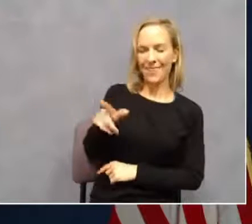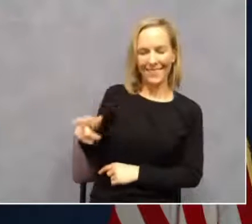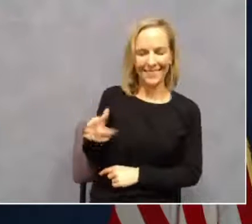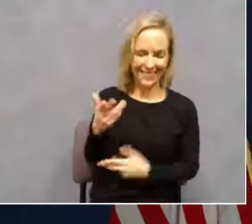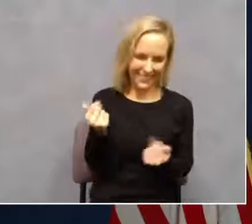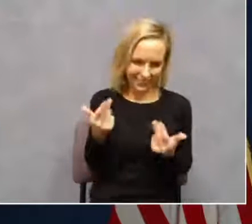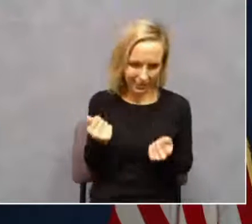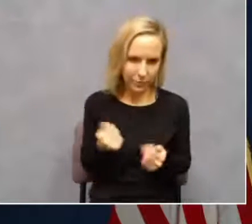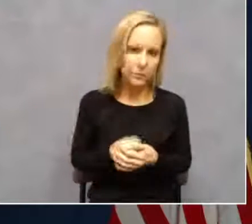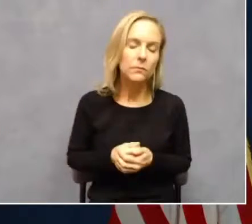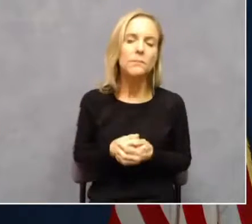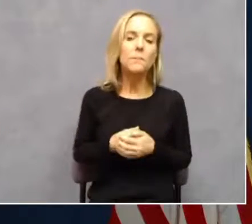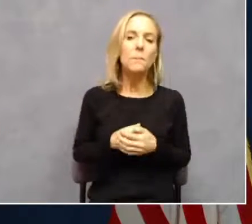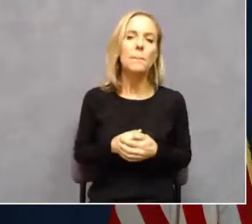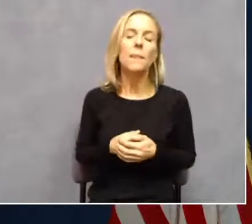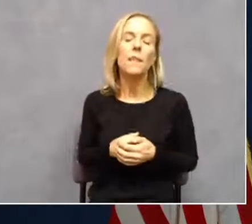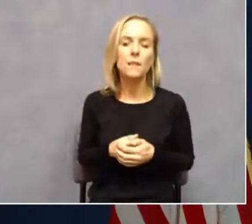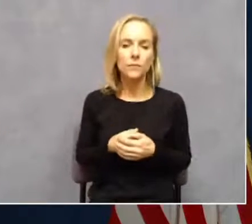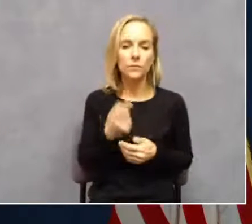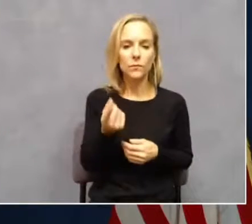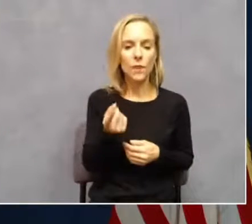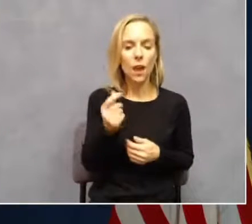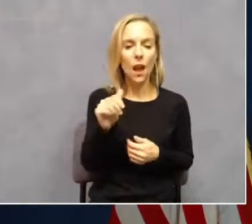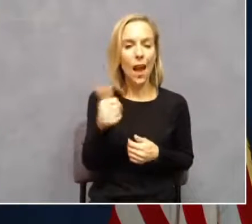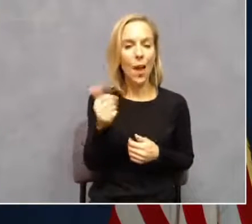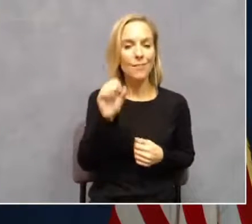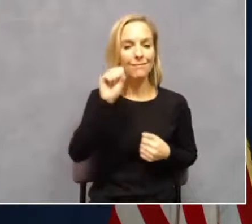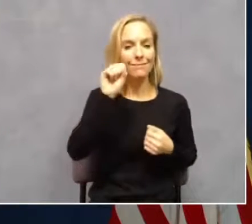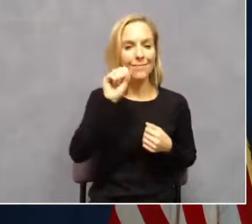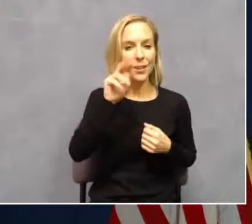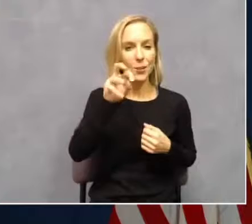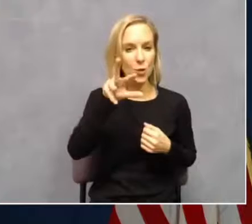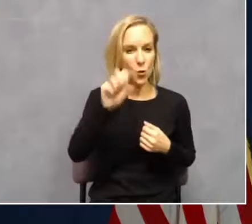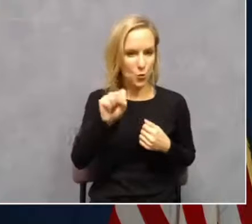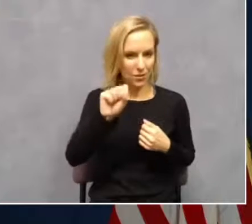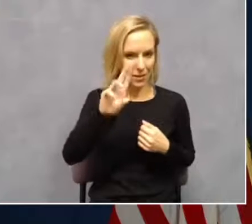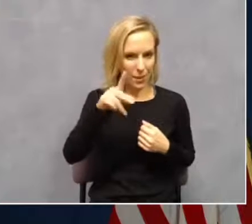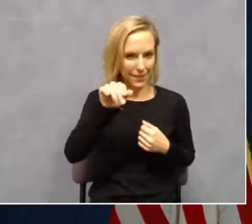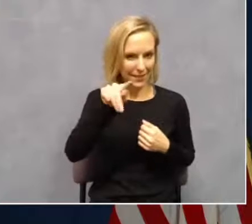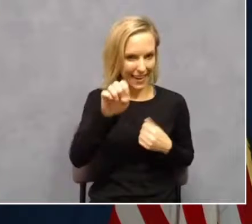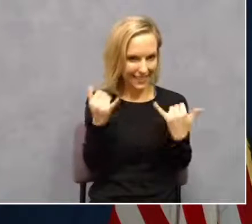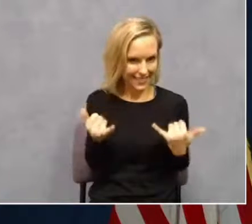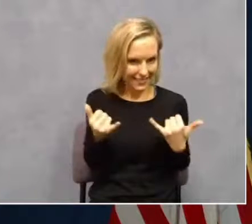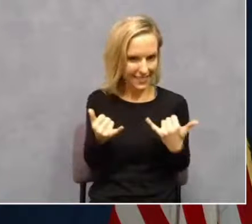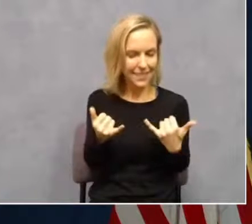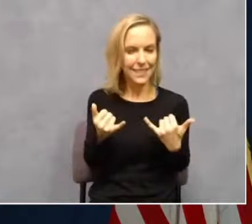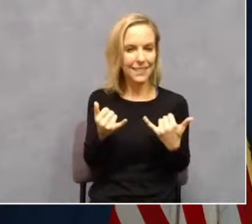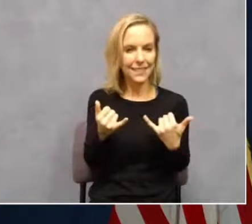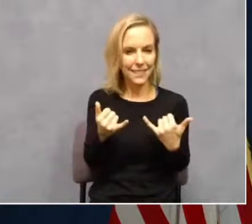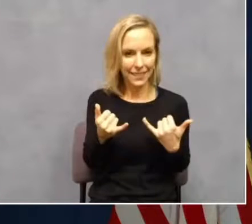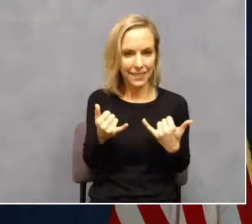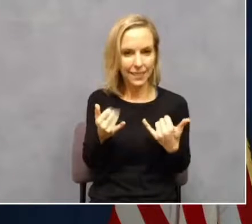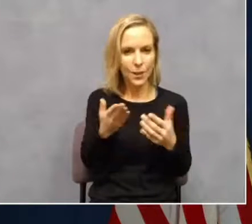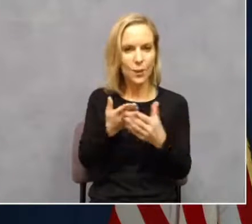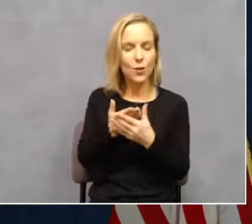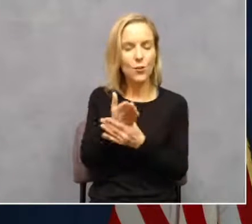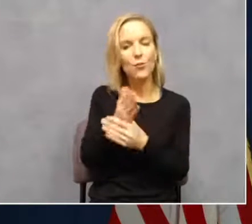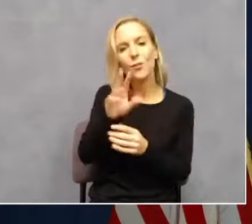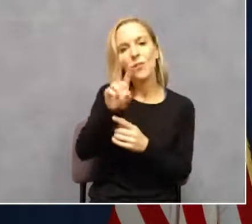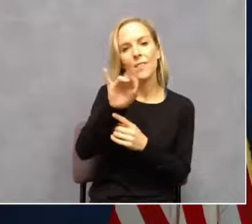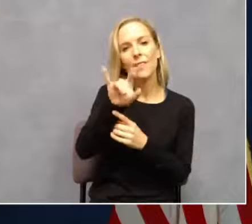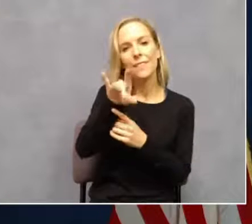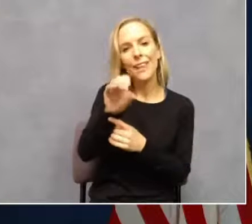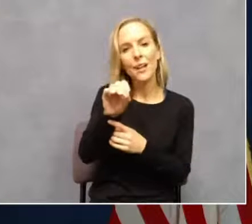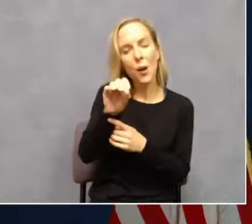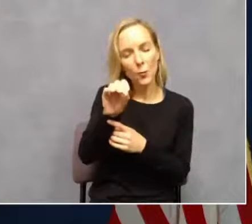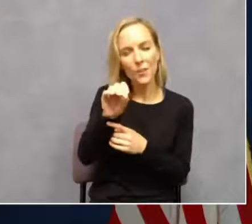Got one other update on a personal story today, and it's through video. This one makes me